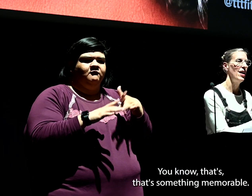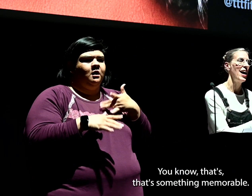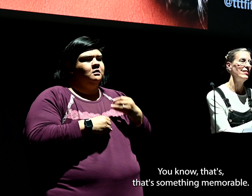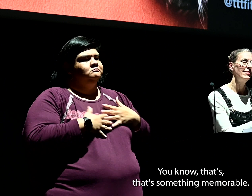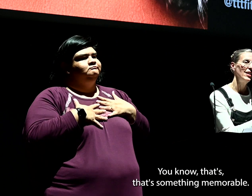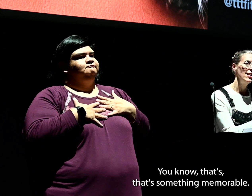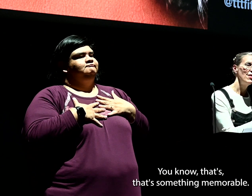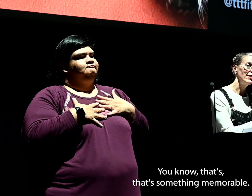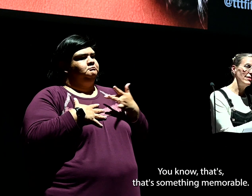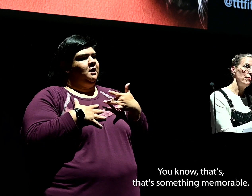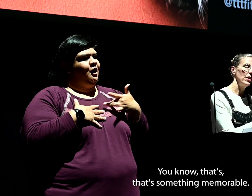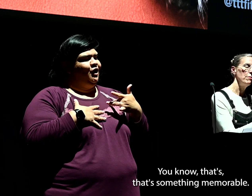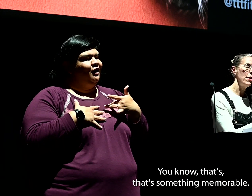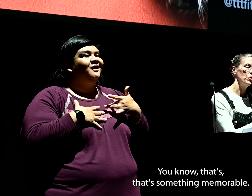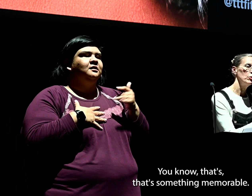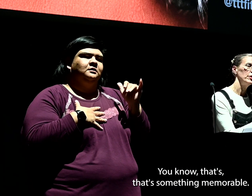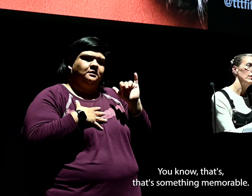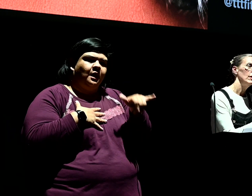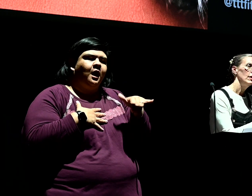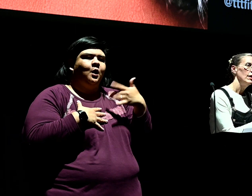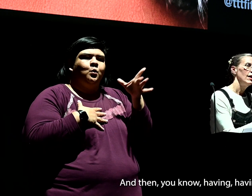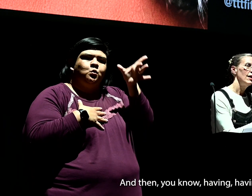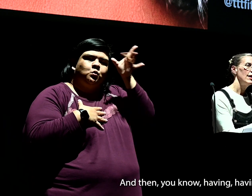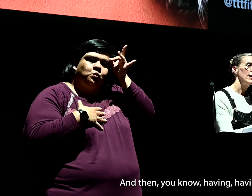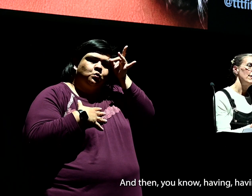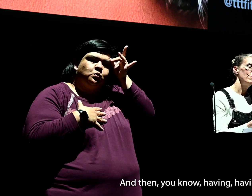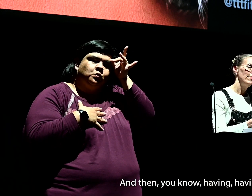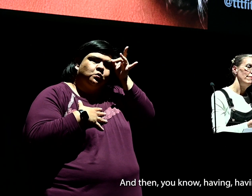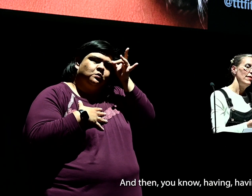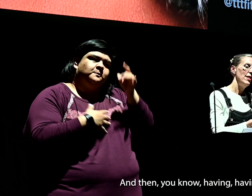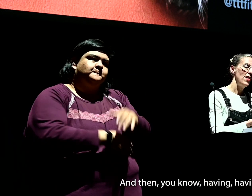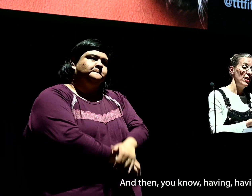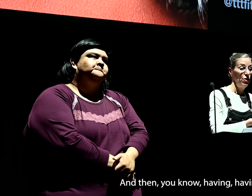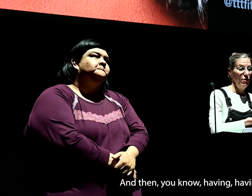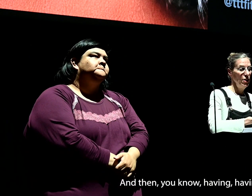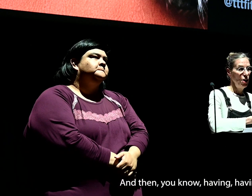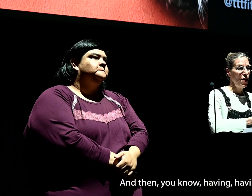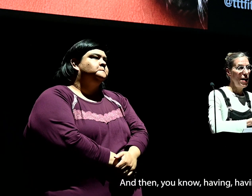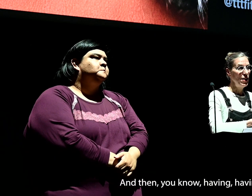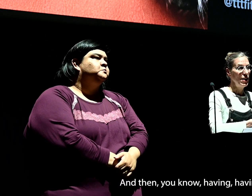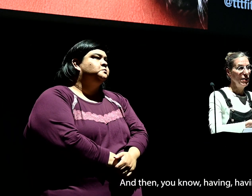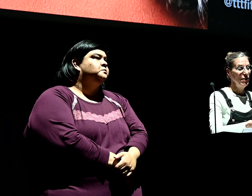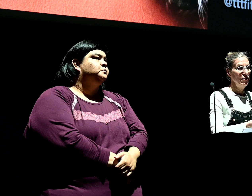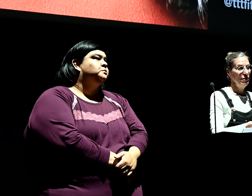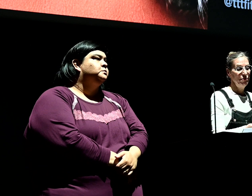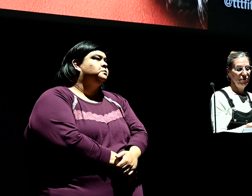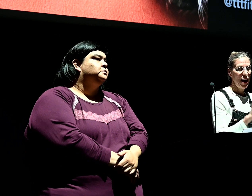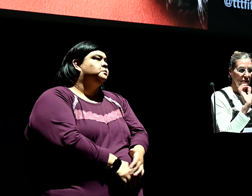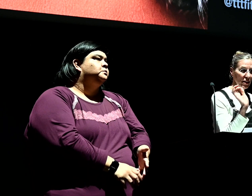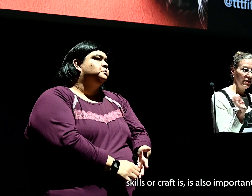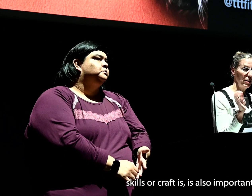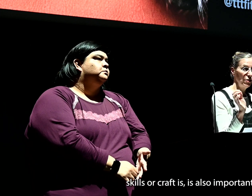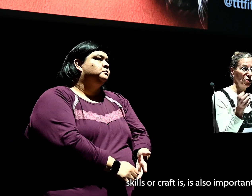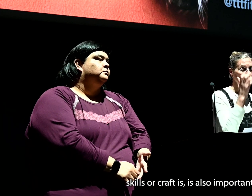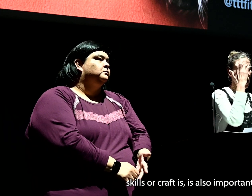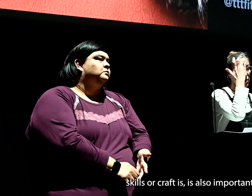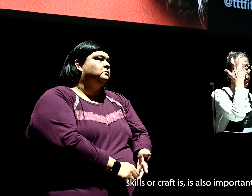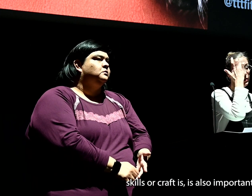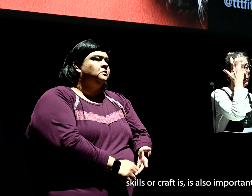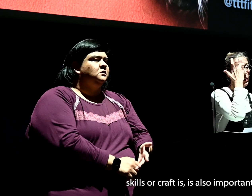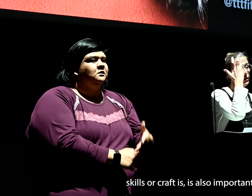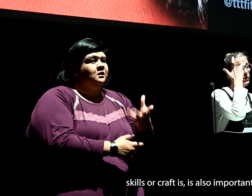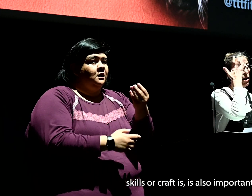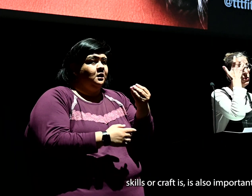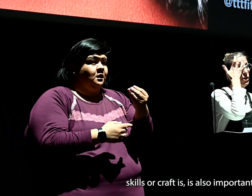know, that's something memorable. And then, you know, having skills or